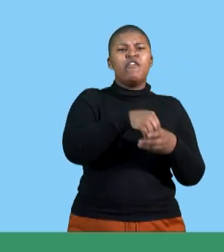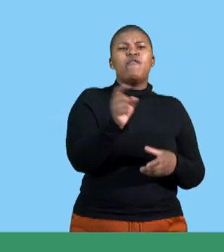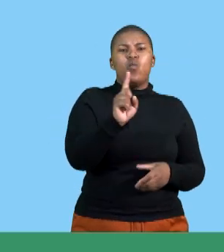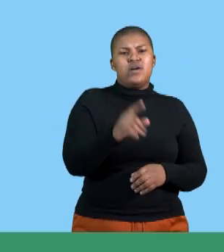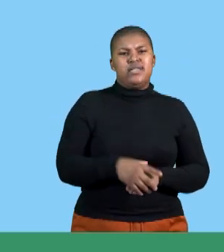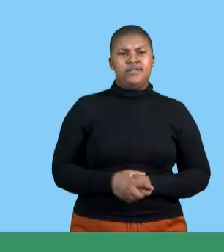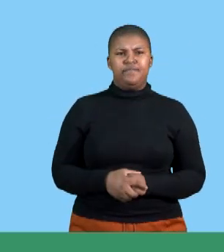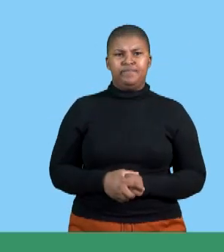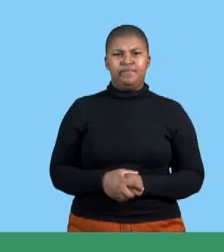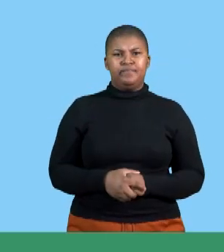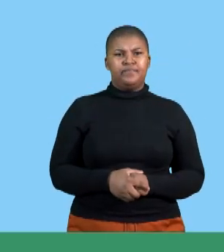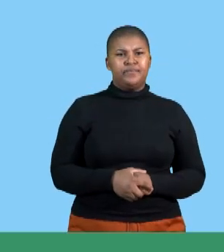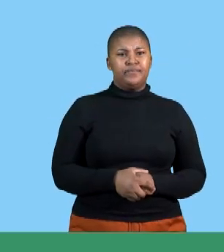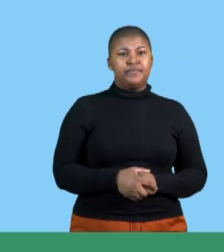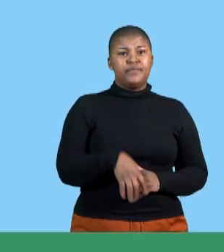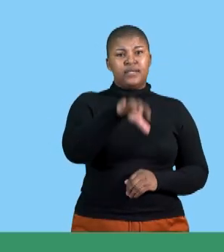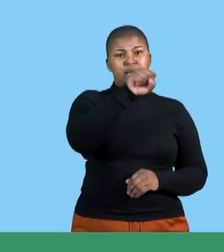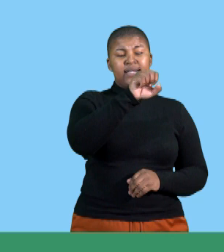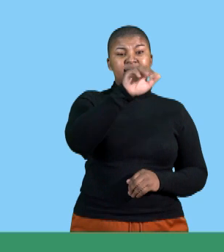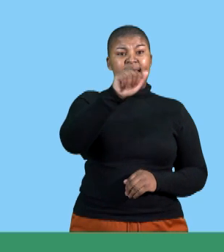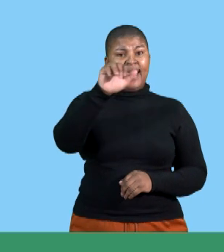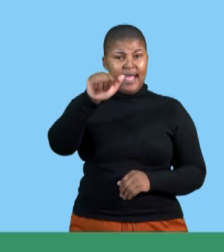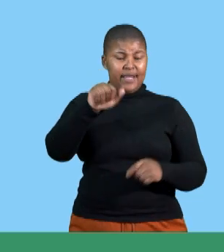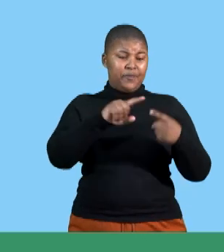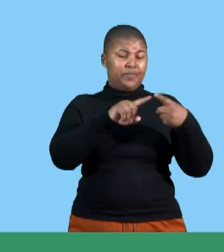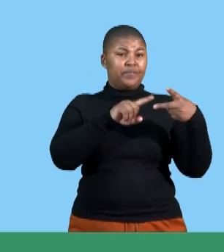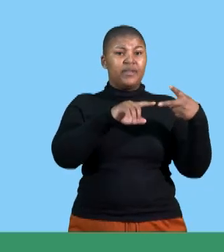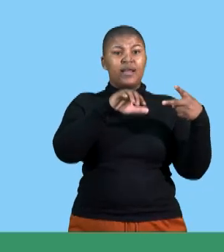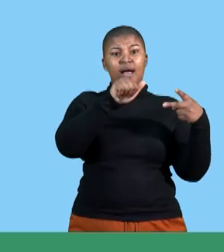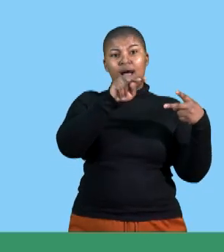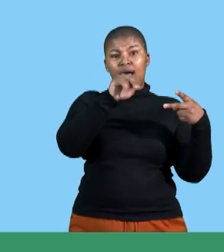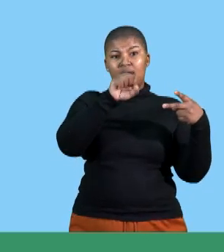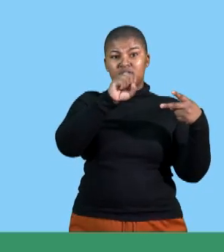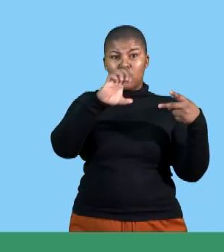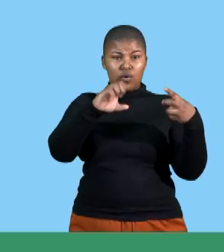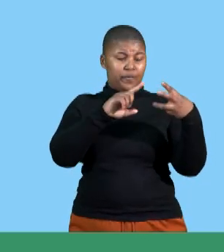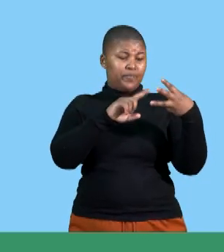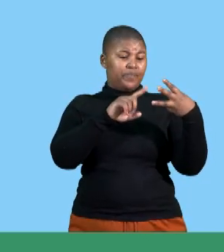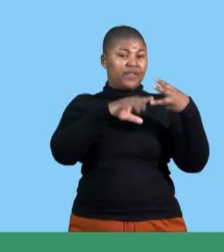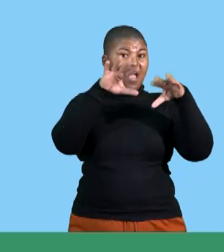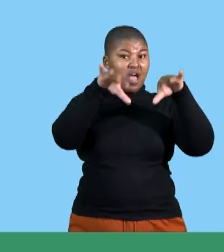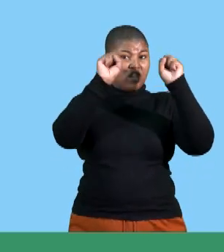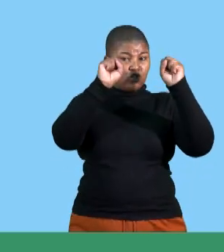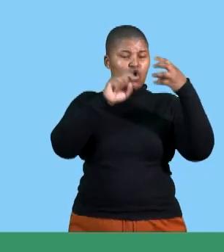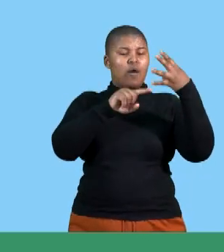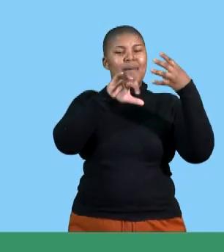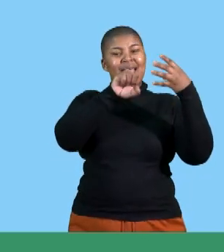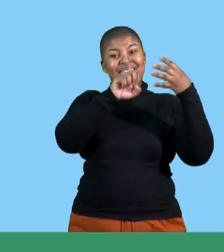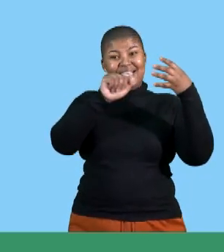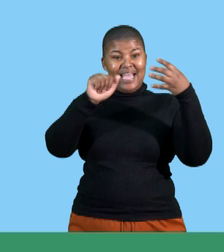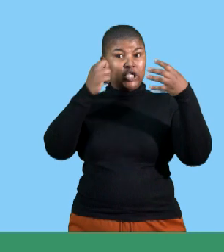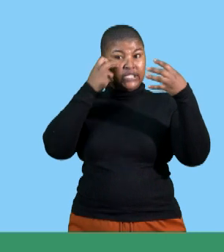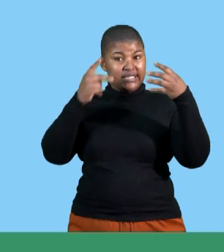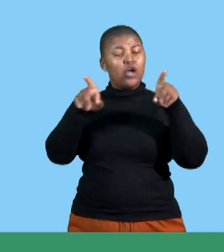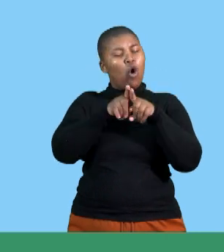Armscor, Alexco, SAA, Eskom, as well as Transnet. Remember,